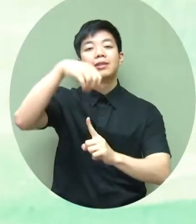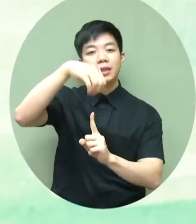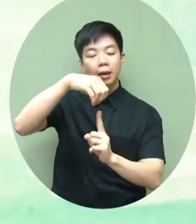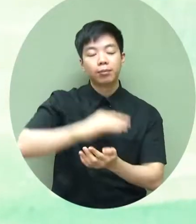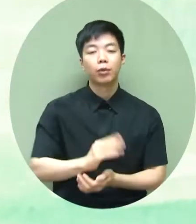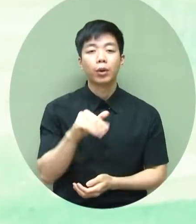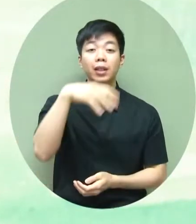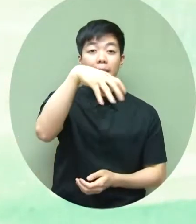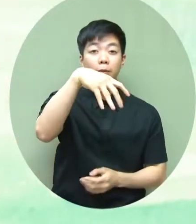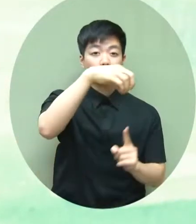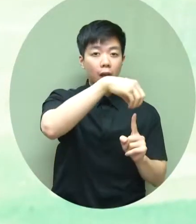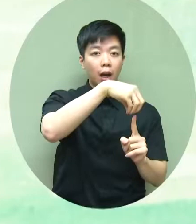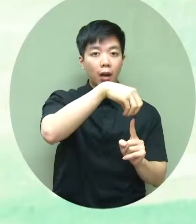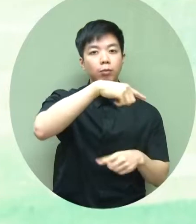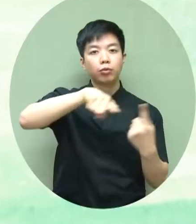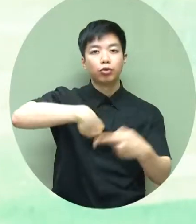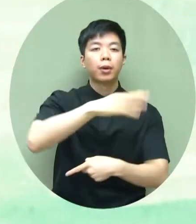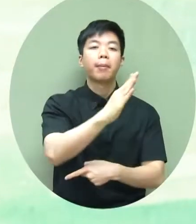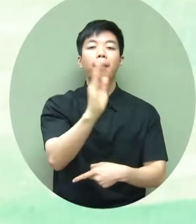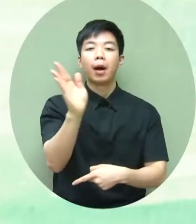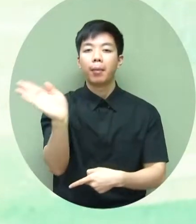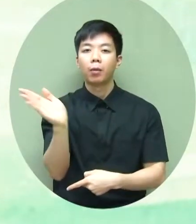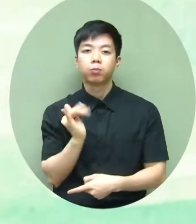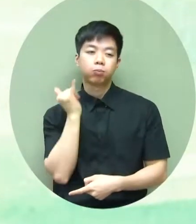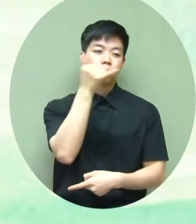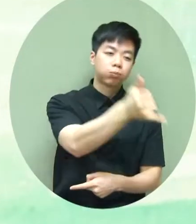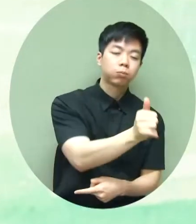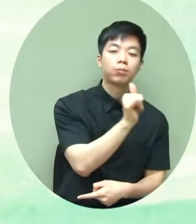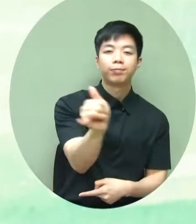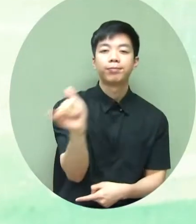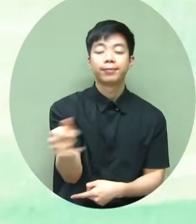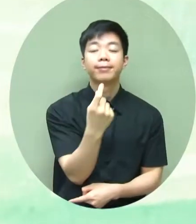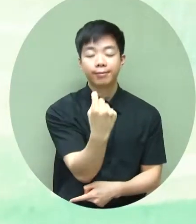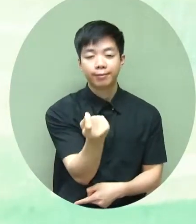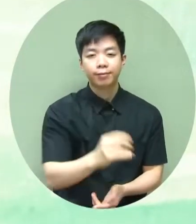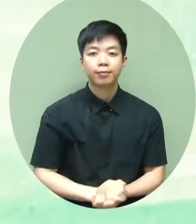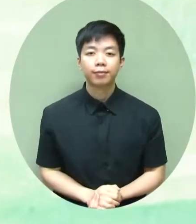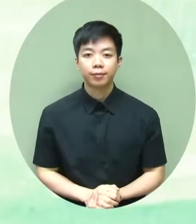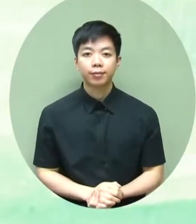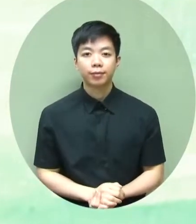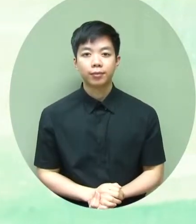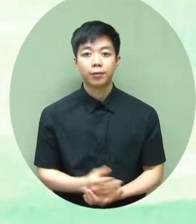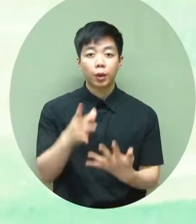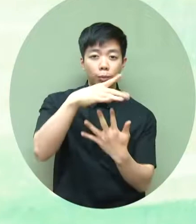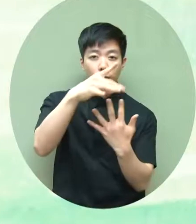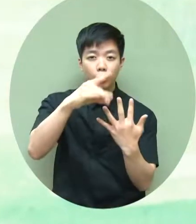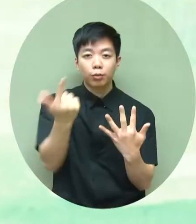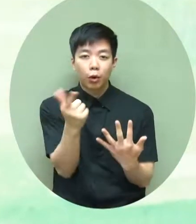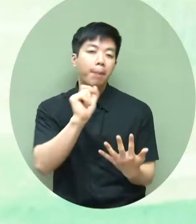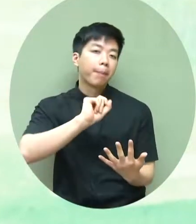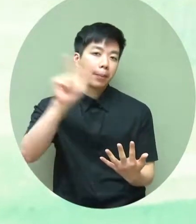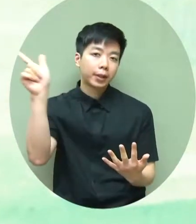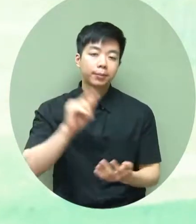will be super station, which will be a transit point for 4 major lines. Well, there will be